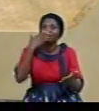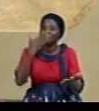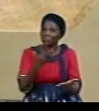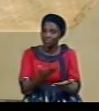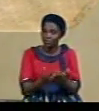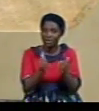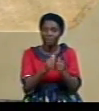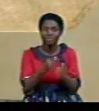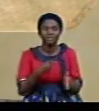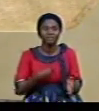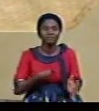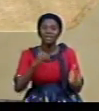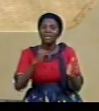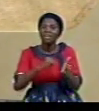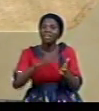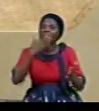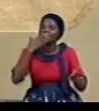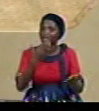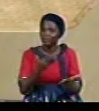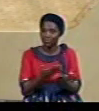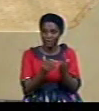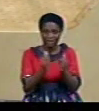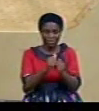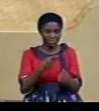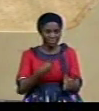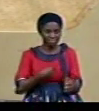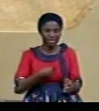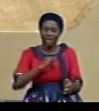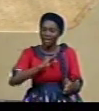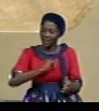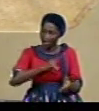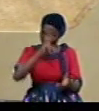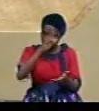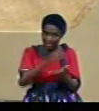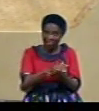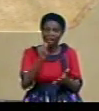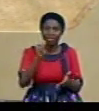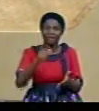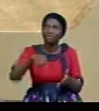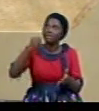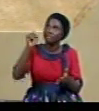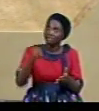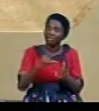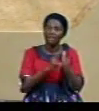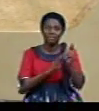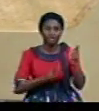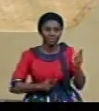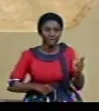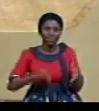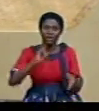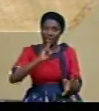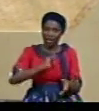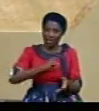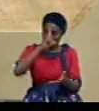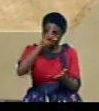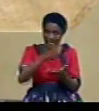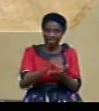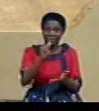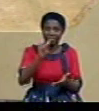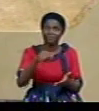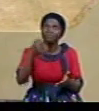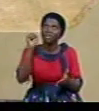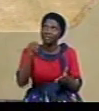it is well with me it is well with me I believe yes Lord